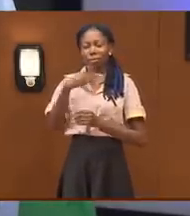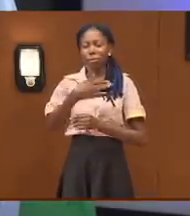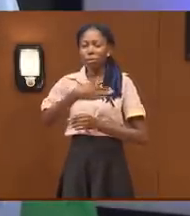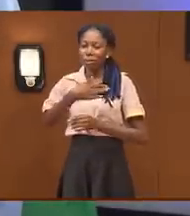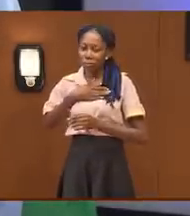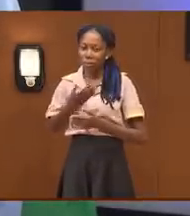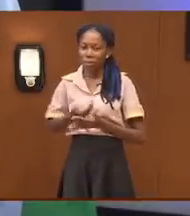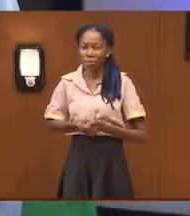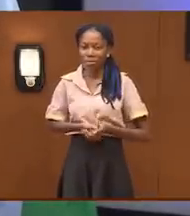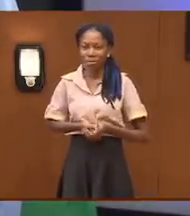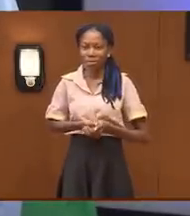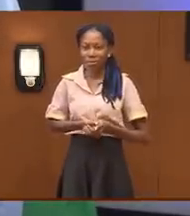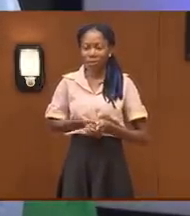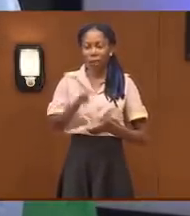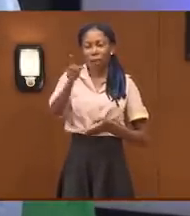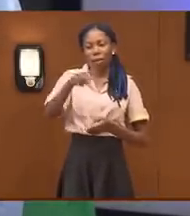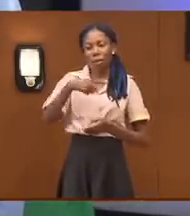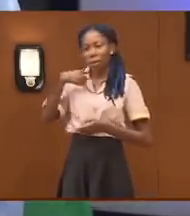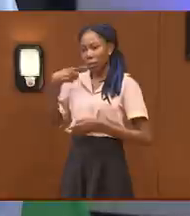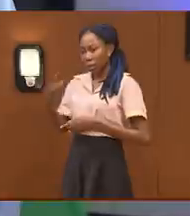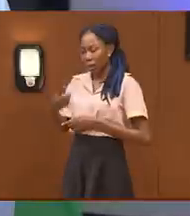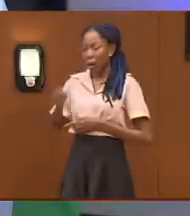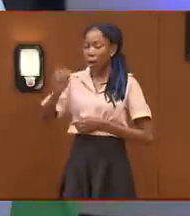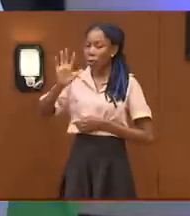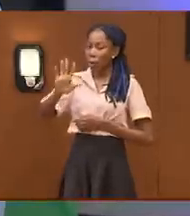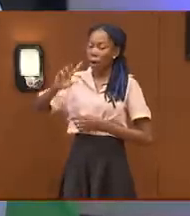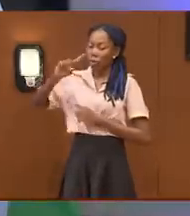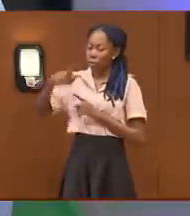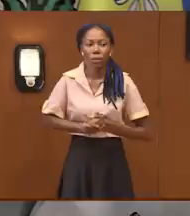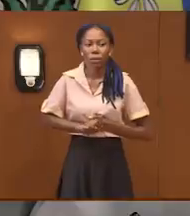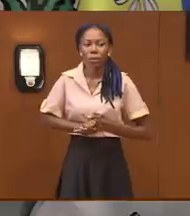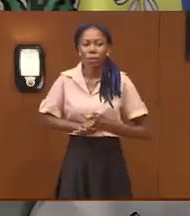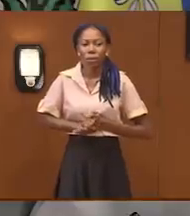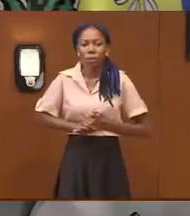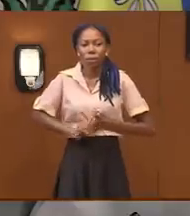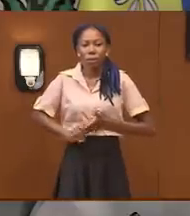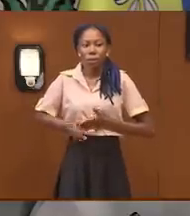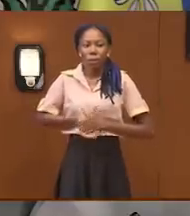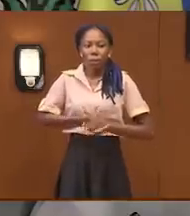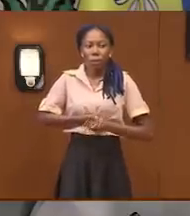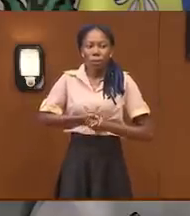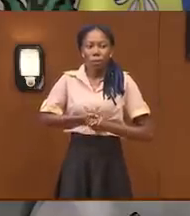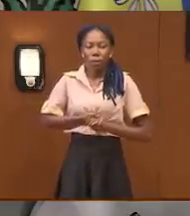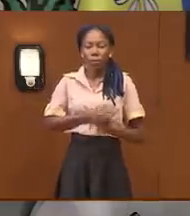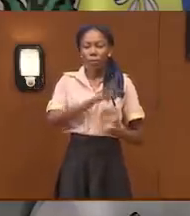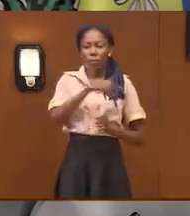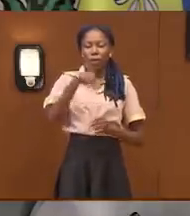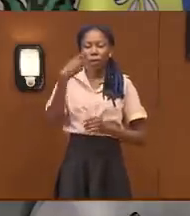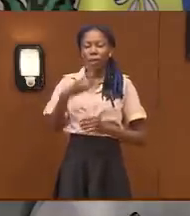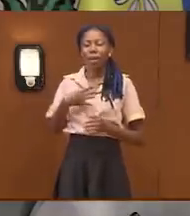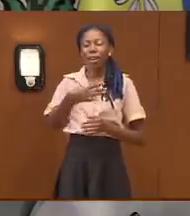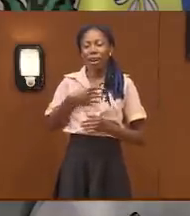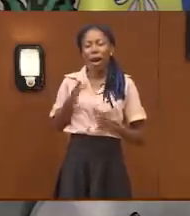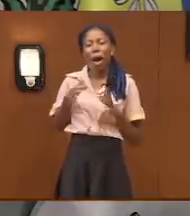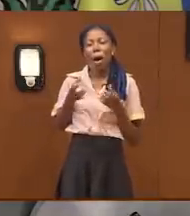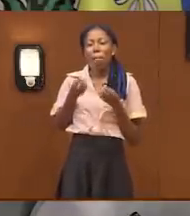this? Mm-hmm. Mr. Sylvester, give me 5 months. I'll, 5 months is too much. What's the maximum period you